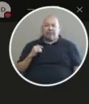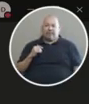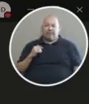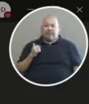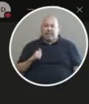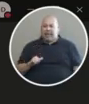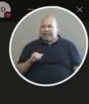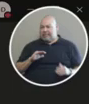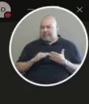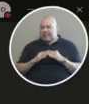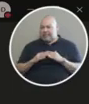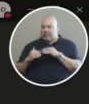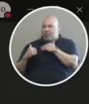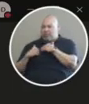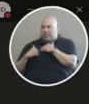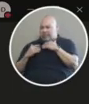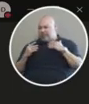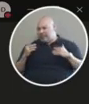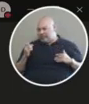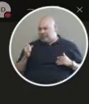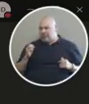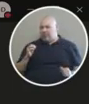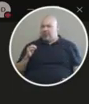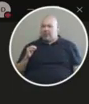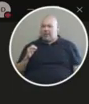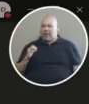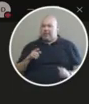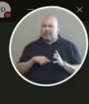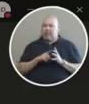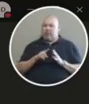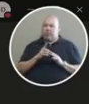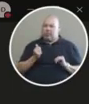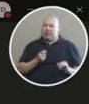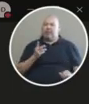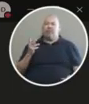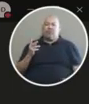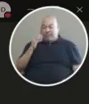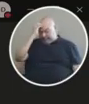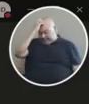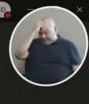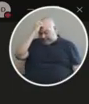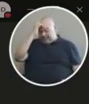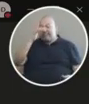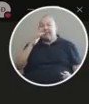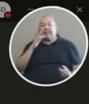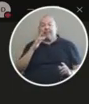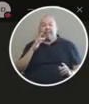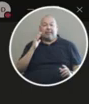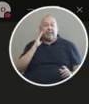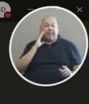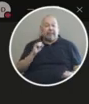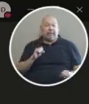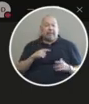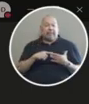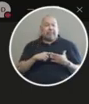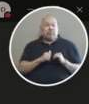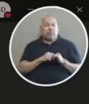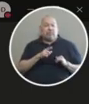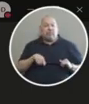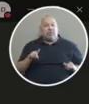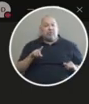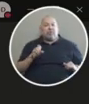any city representatives want this information, I mean, I sent this to you numerous years. I can send this to you and, you know, I can discuss this with